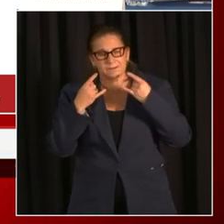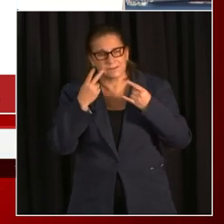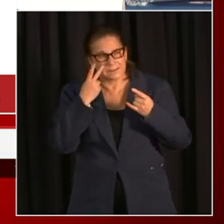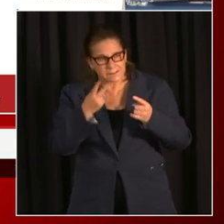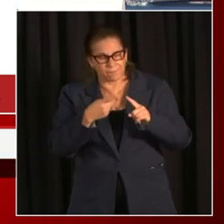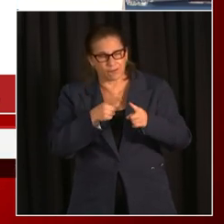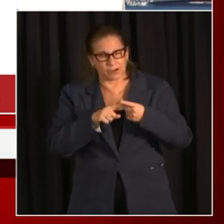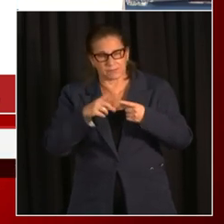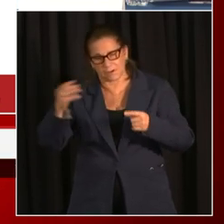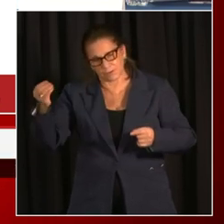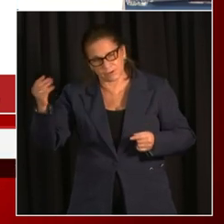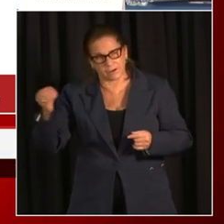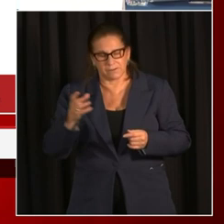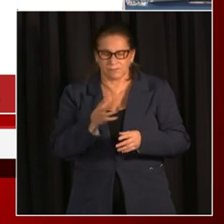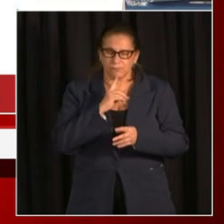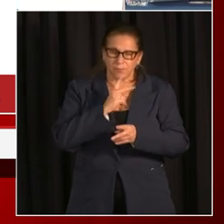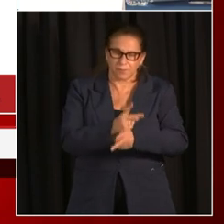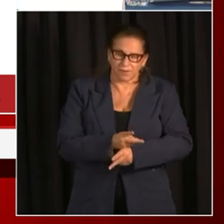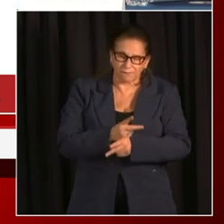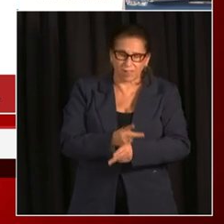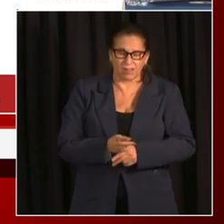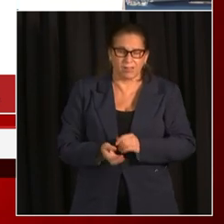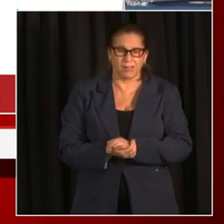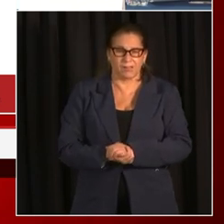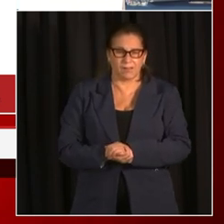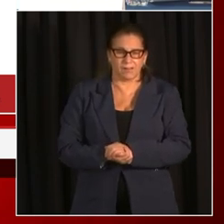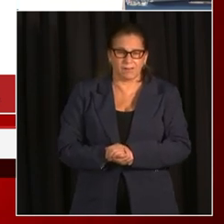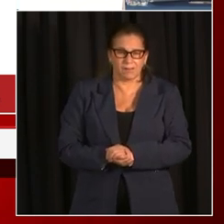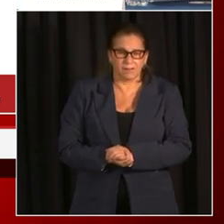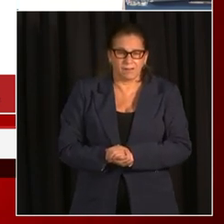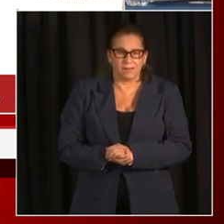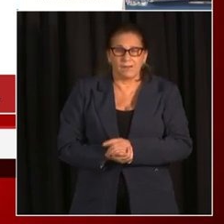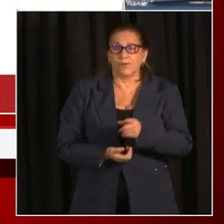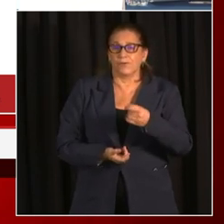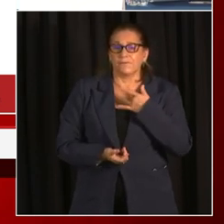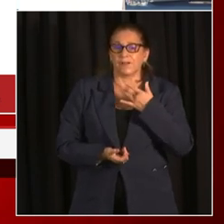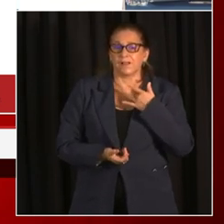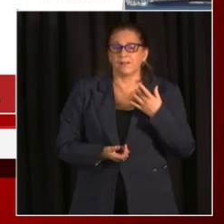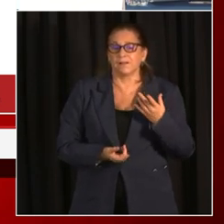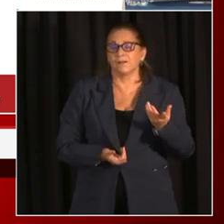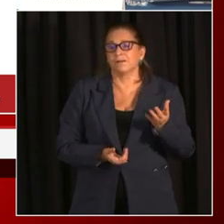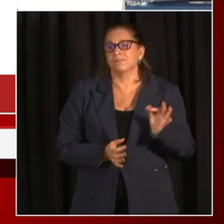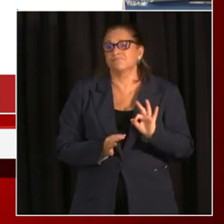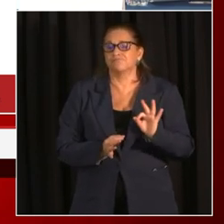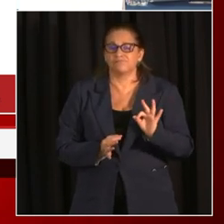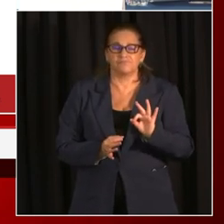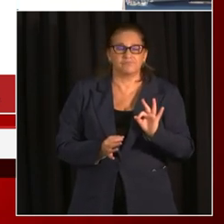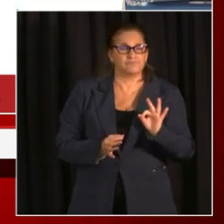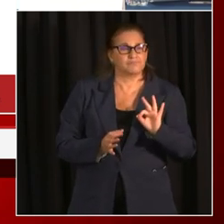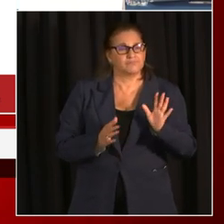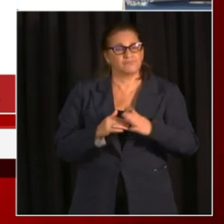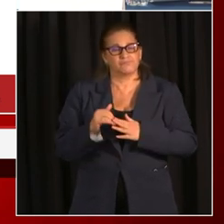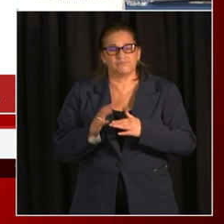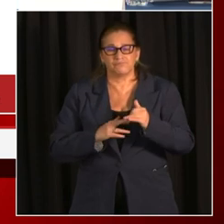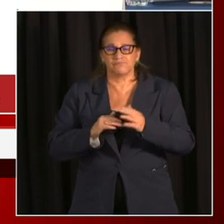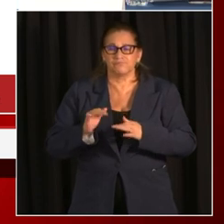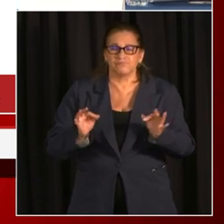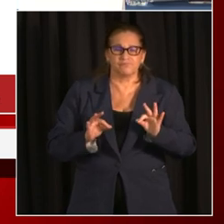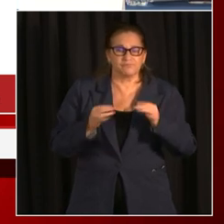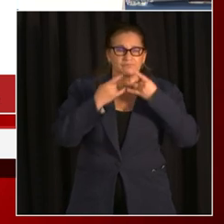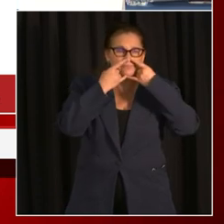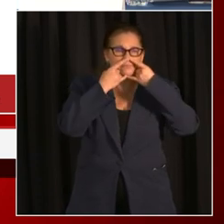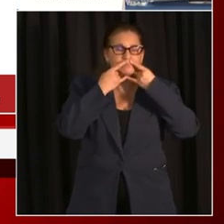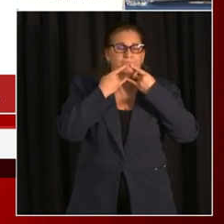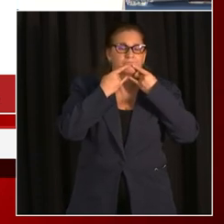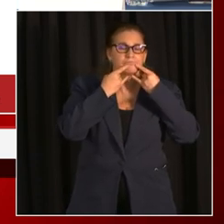to their home this same time last year and been very comfortable there, to still wear a face mask. But take that as a sign of you